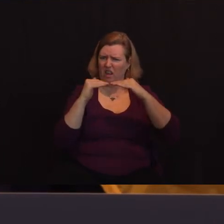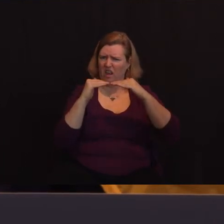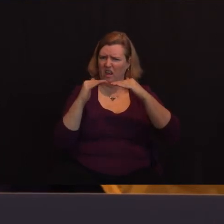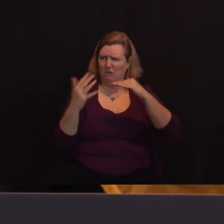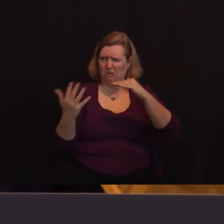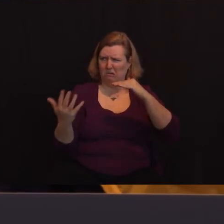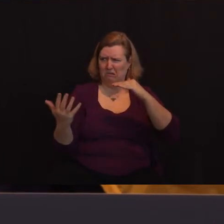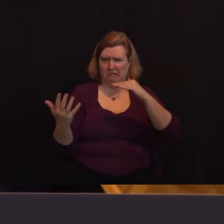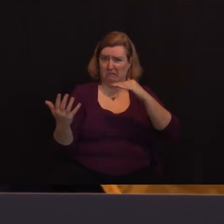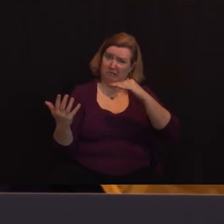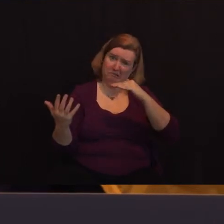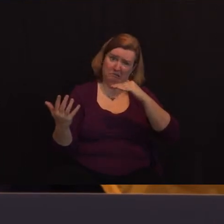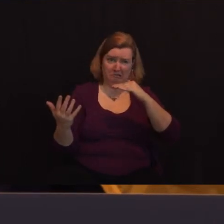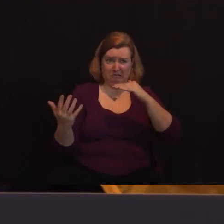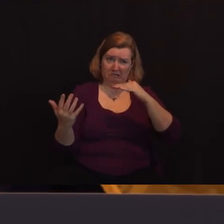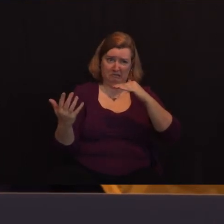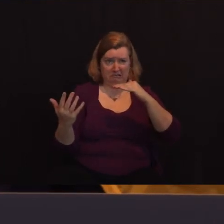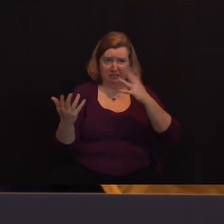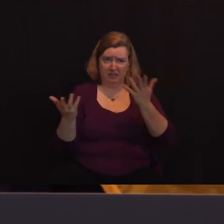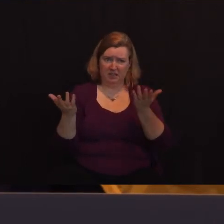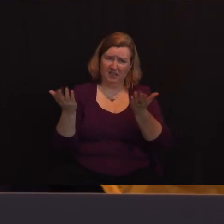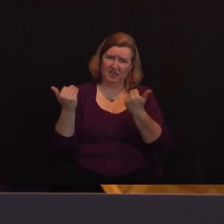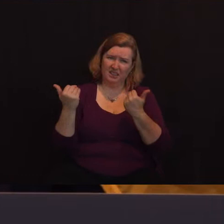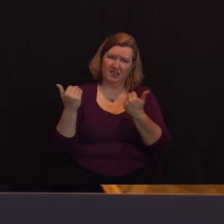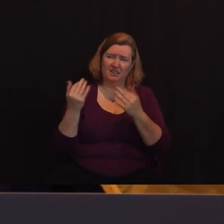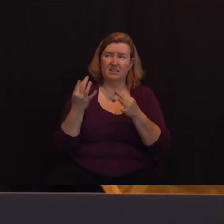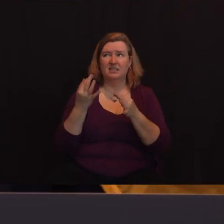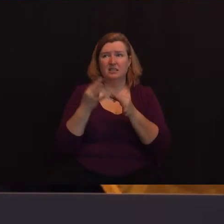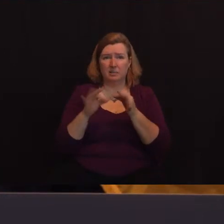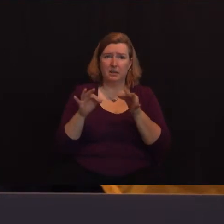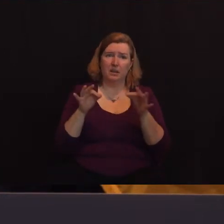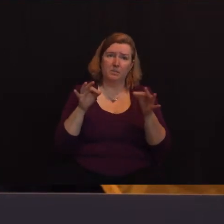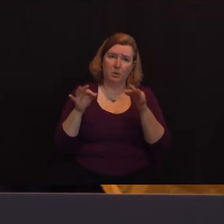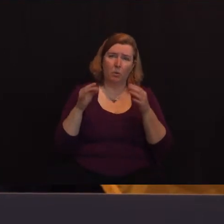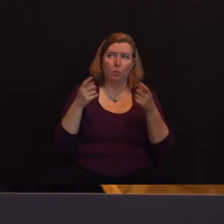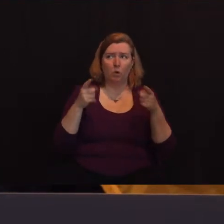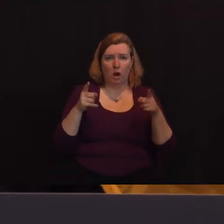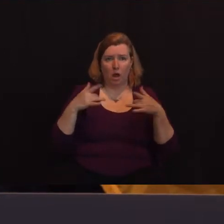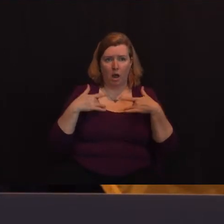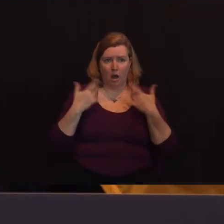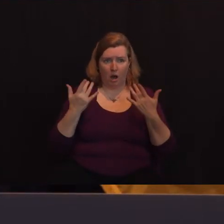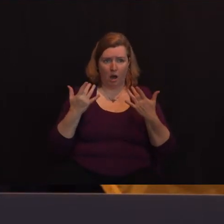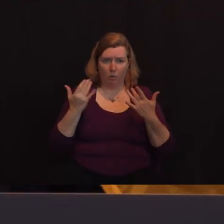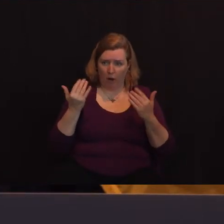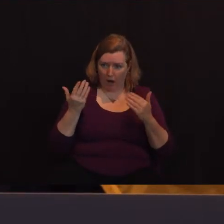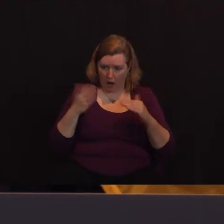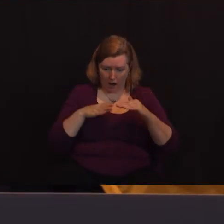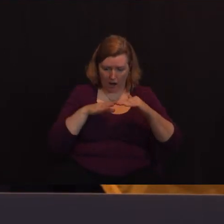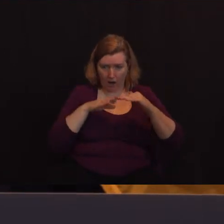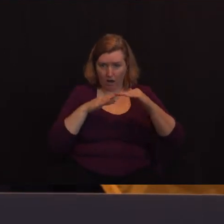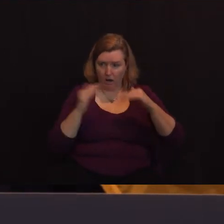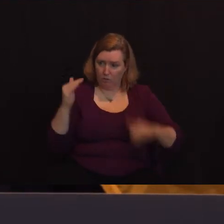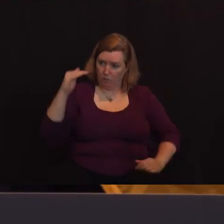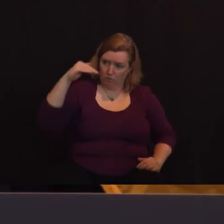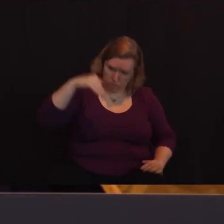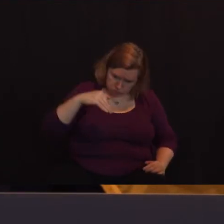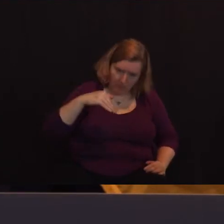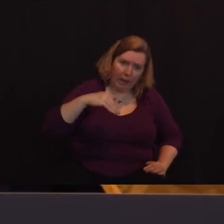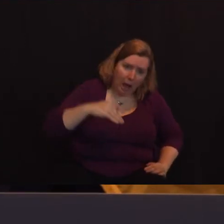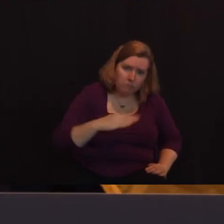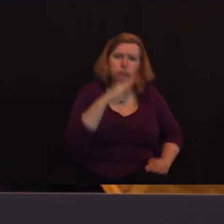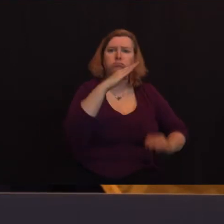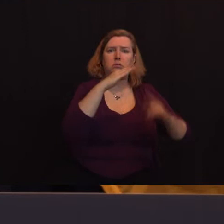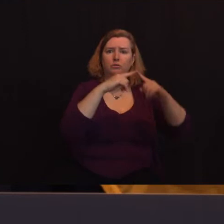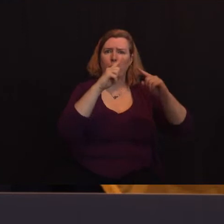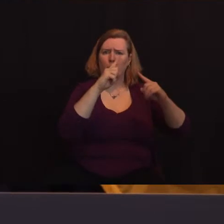in simple terms, as simple as possible, explain what happened? Why did it drop so much? And now all of a sudden it came back. Now it seems to